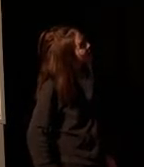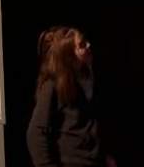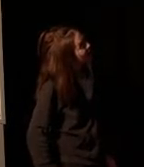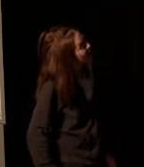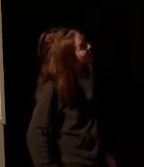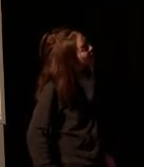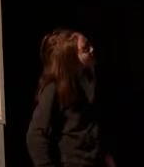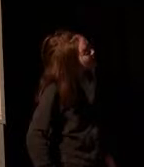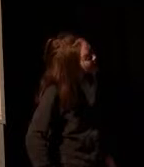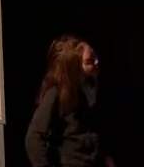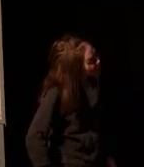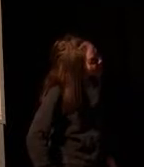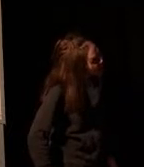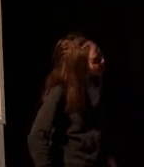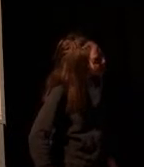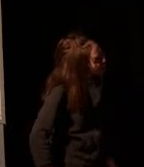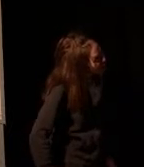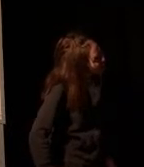Emilius. Okay,